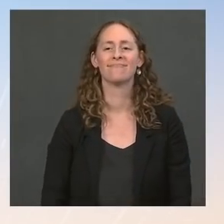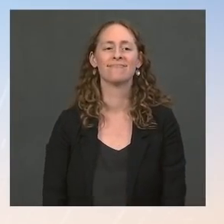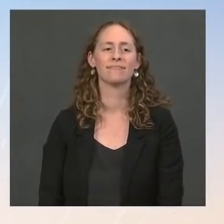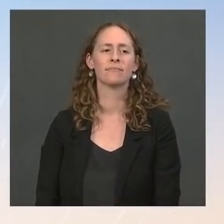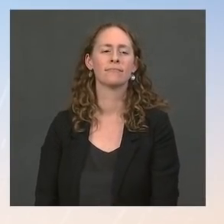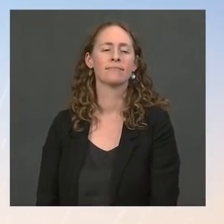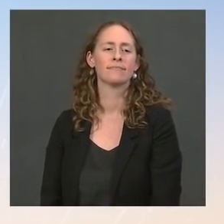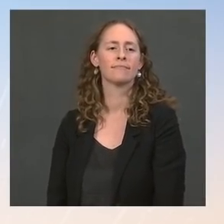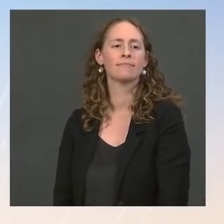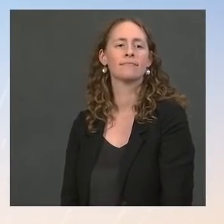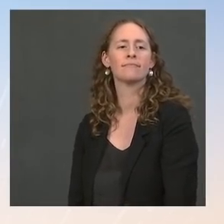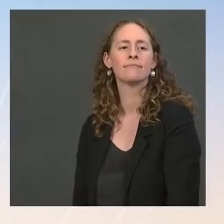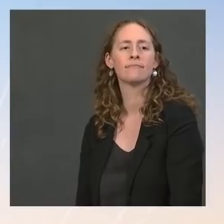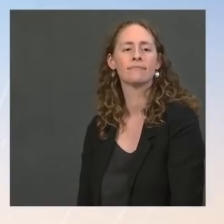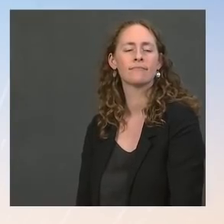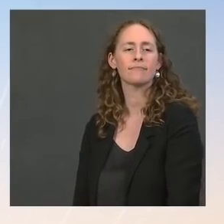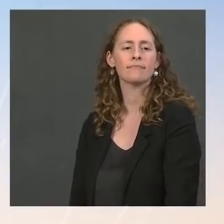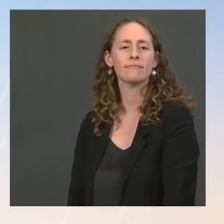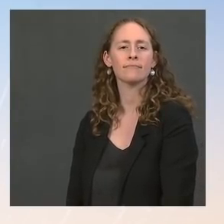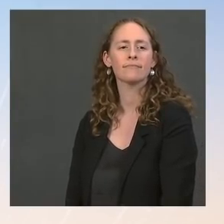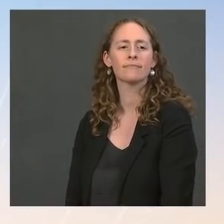this tact with the debt limit?